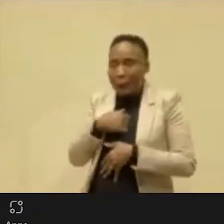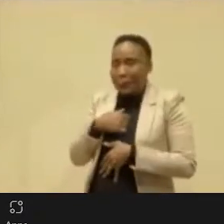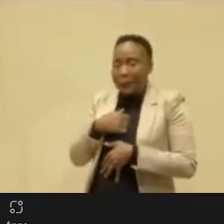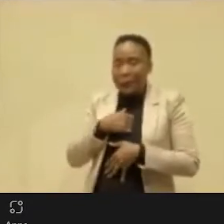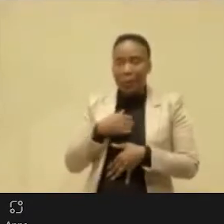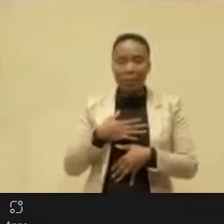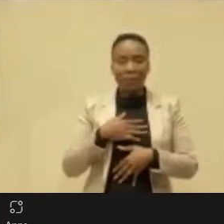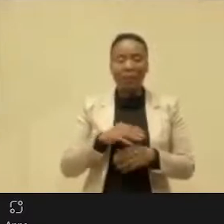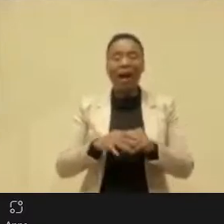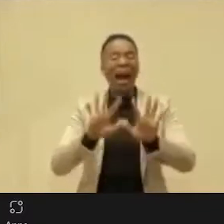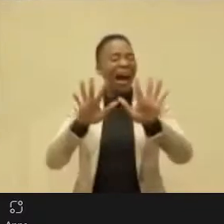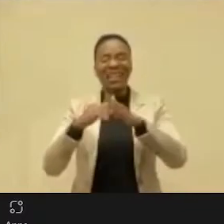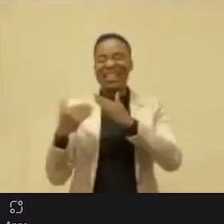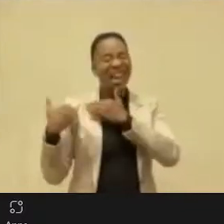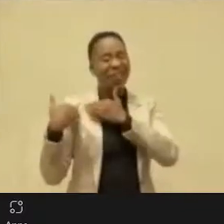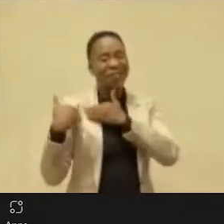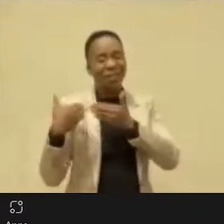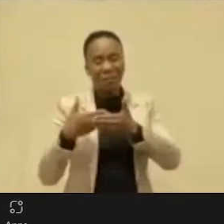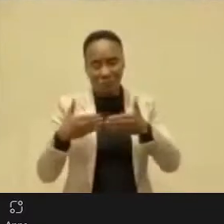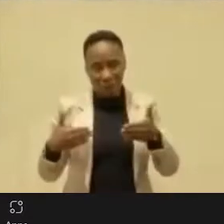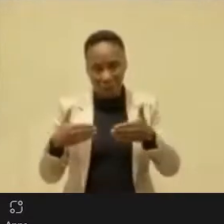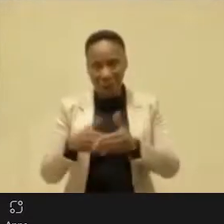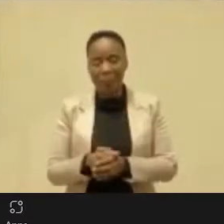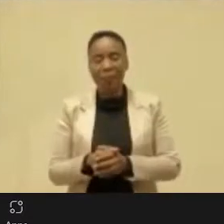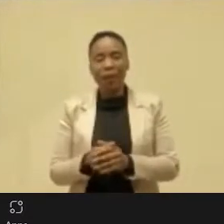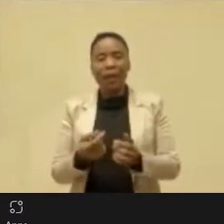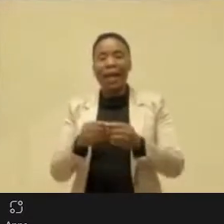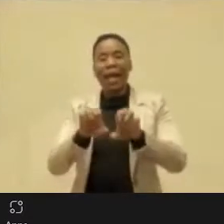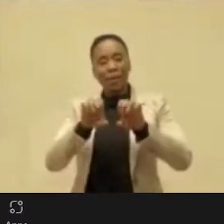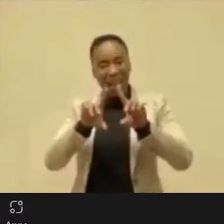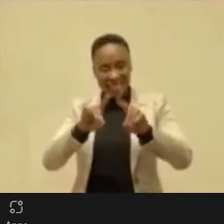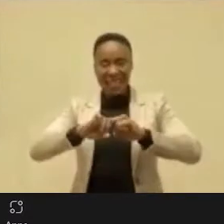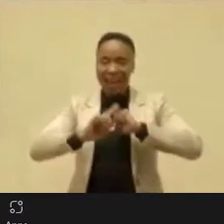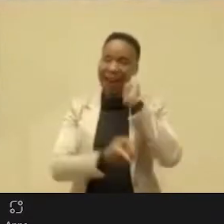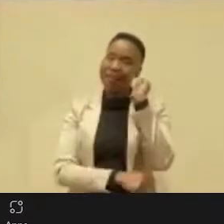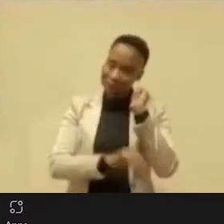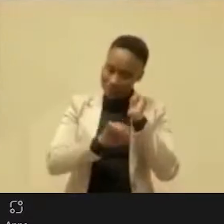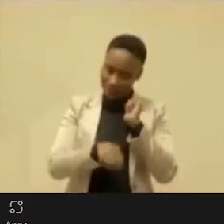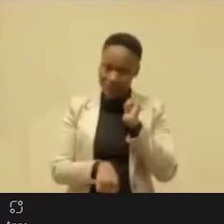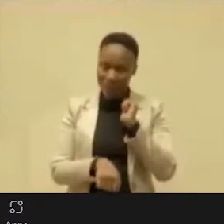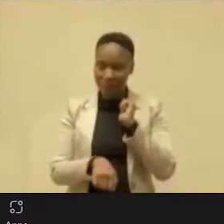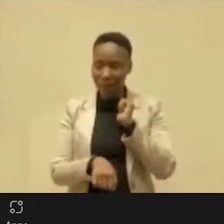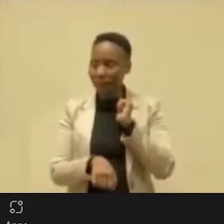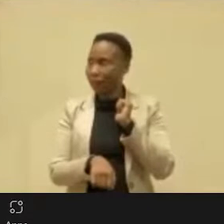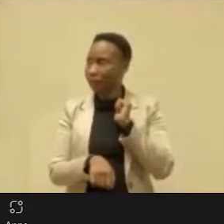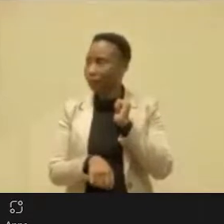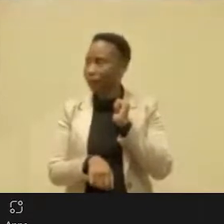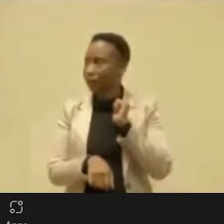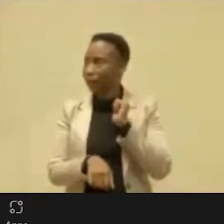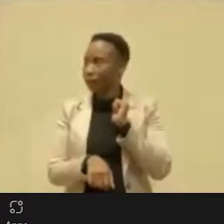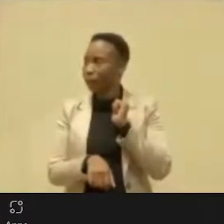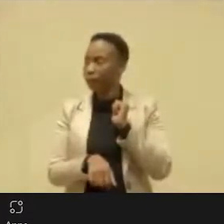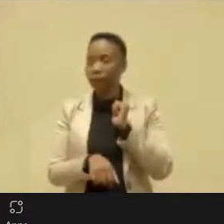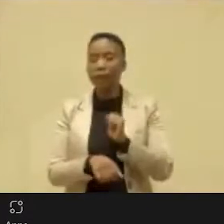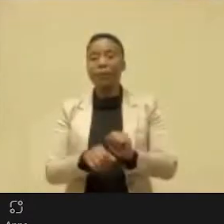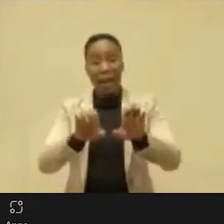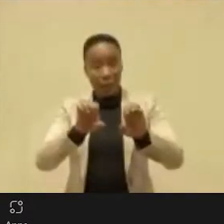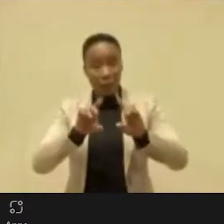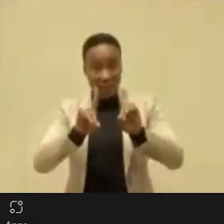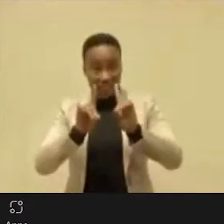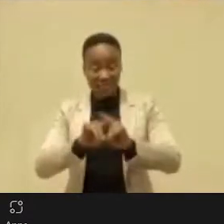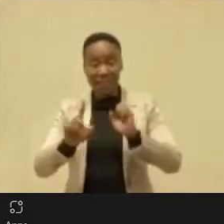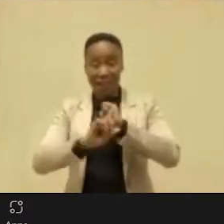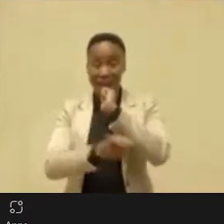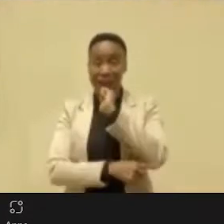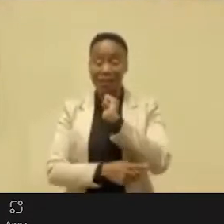safety before but education was the last one that she the education was the last one they